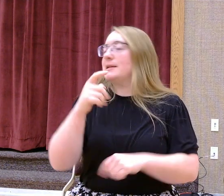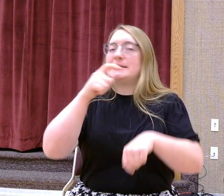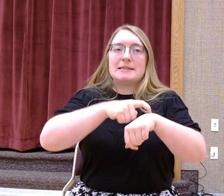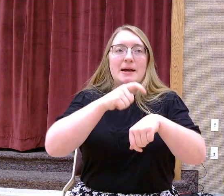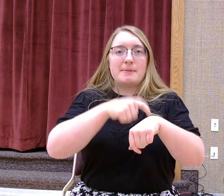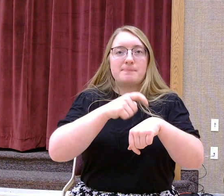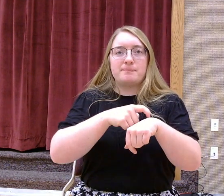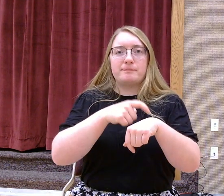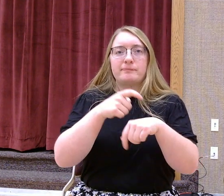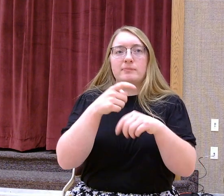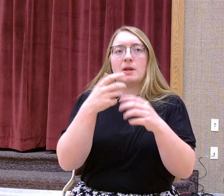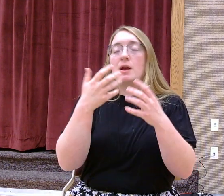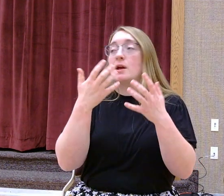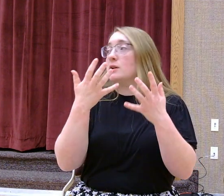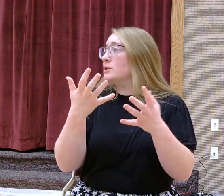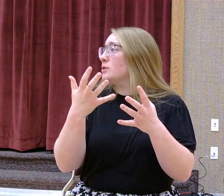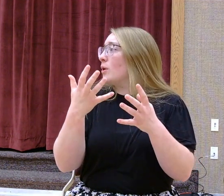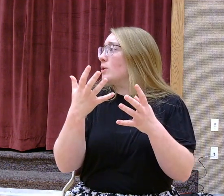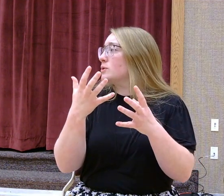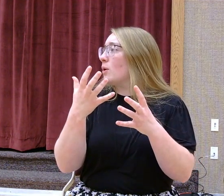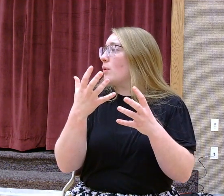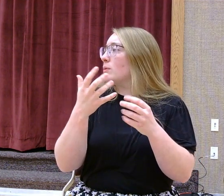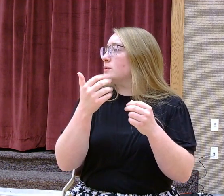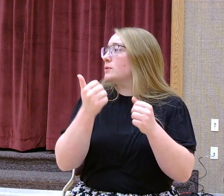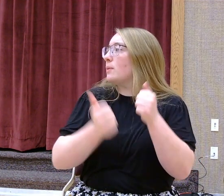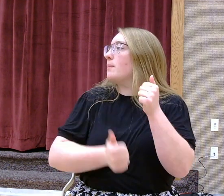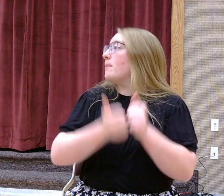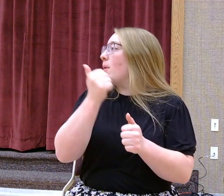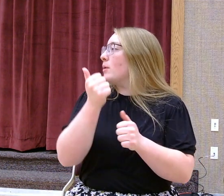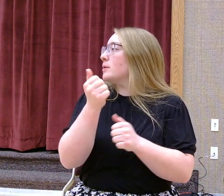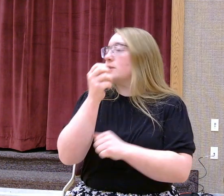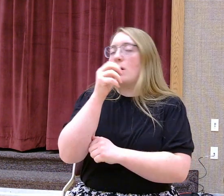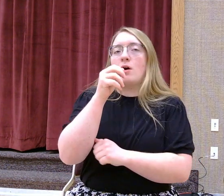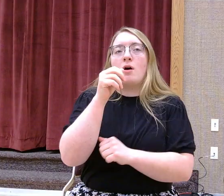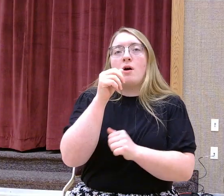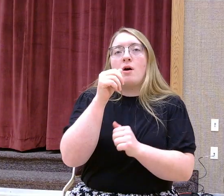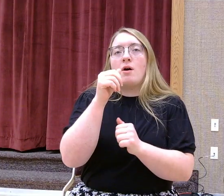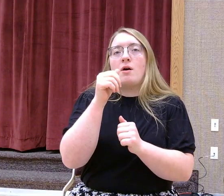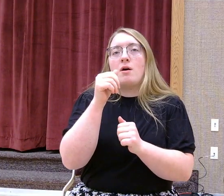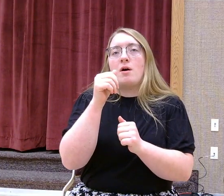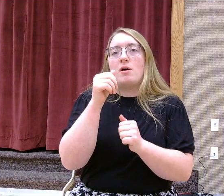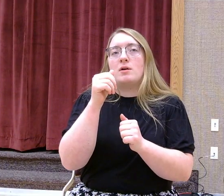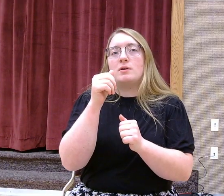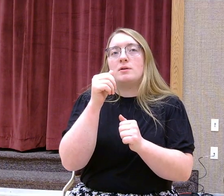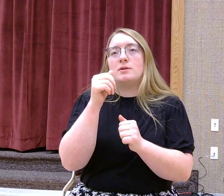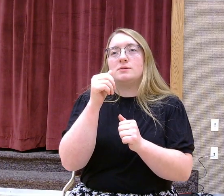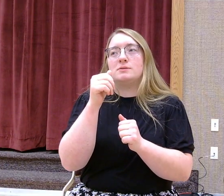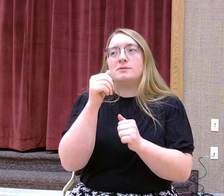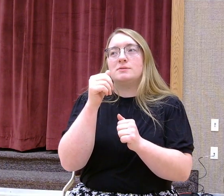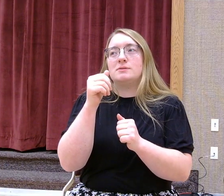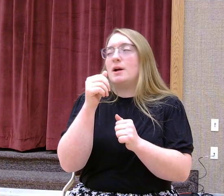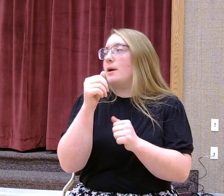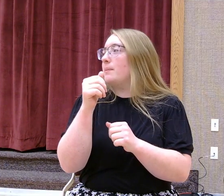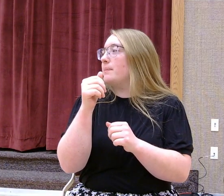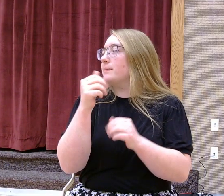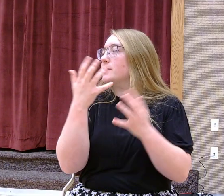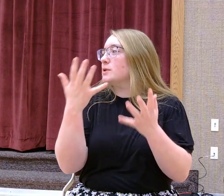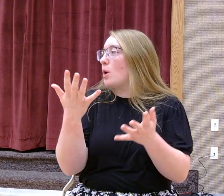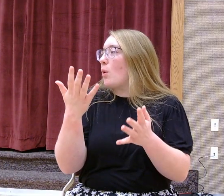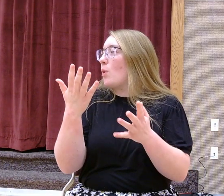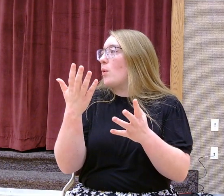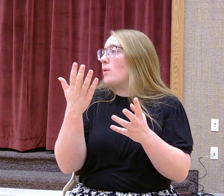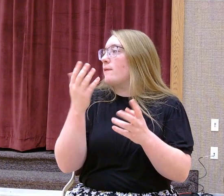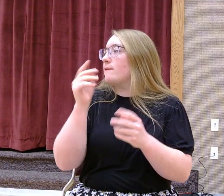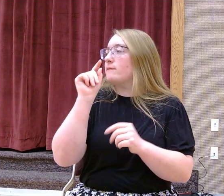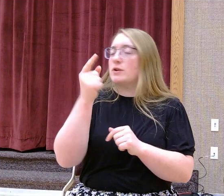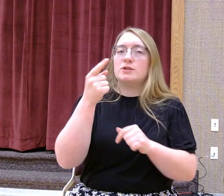87% of strokes. The other one is hemorrhagic, or a bleed. So let's go over these. So balance is the number